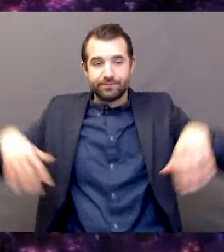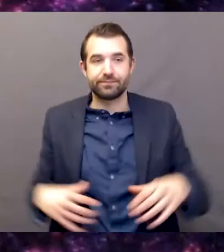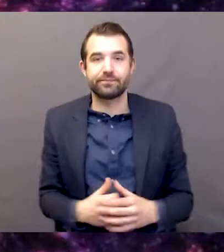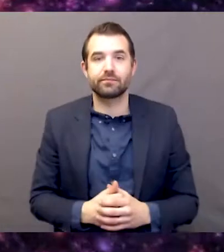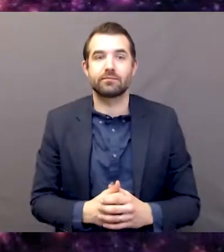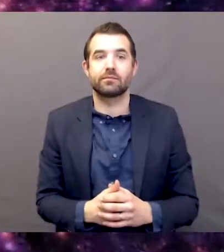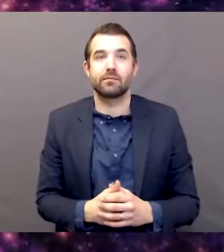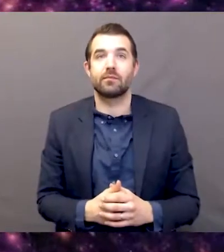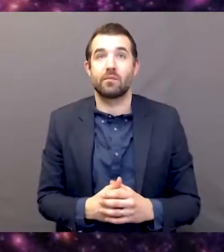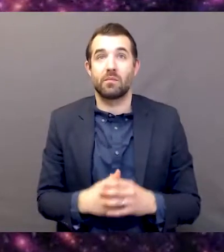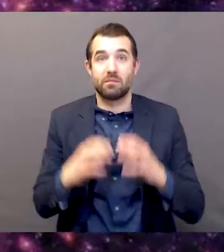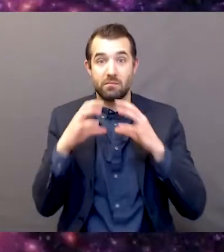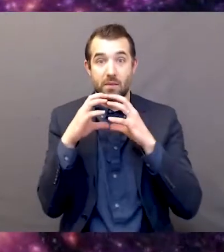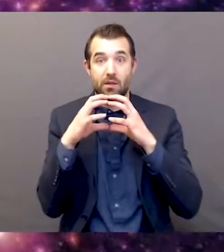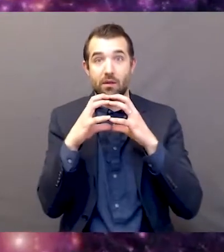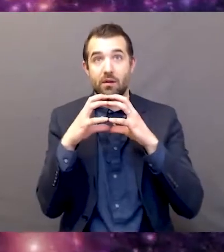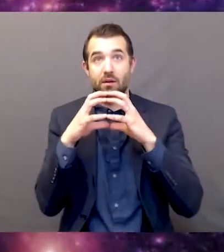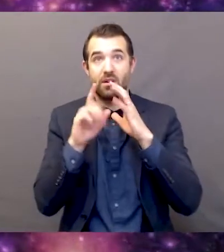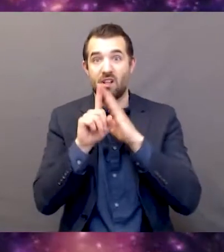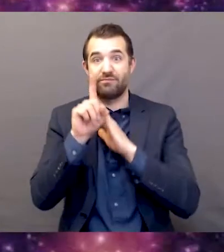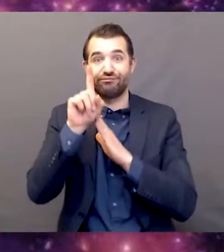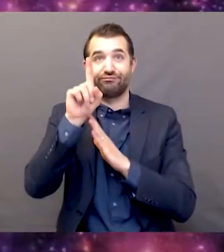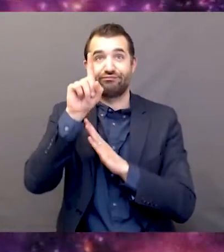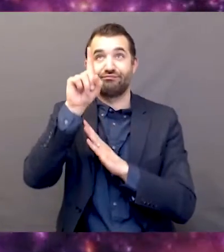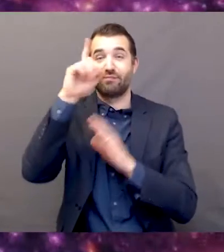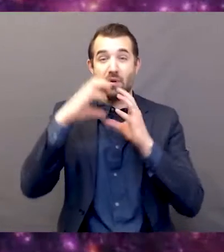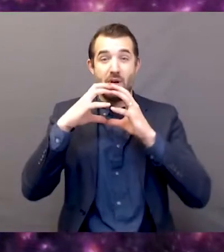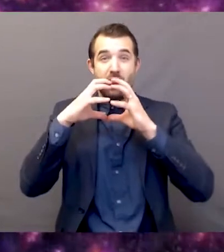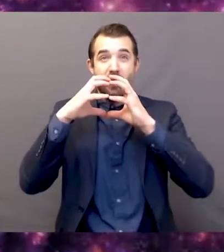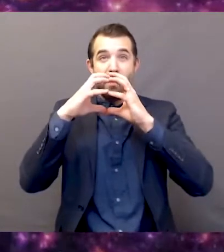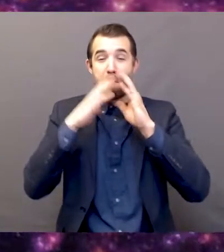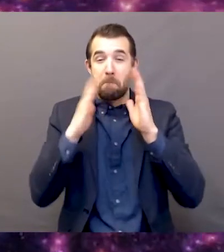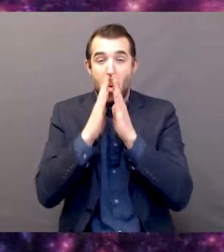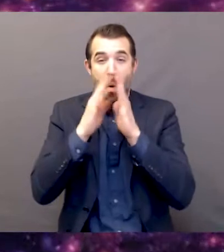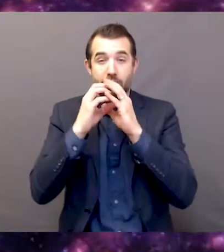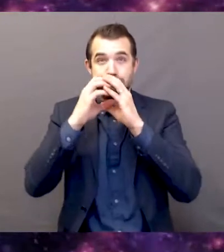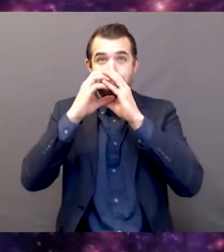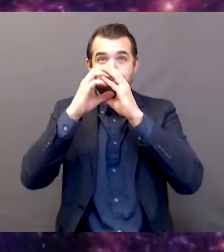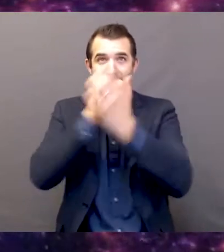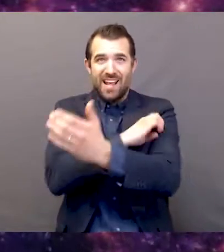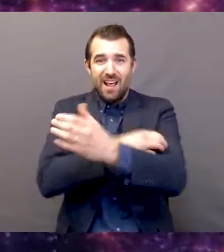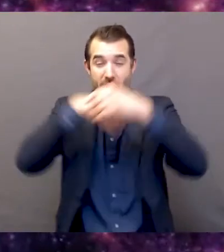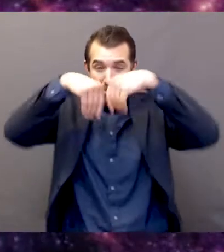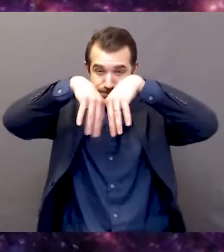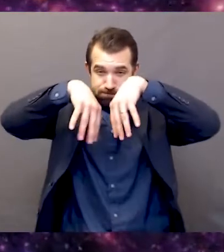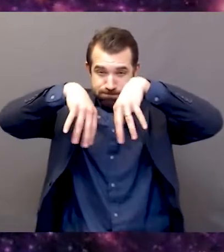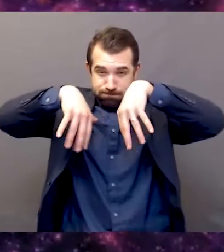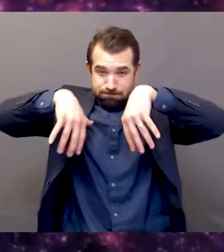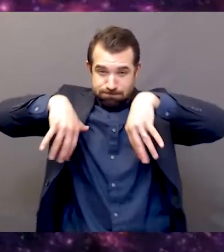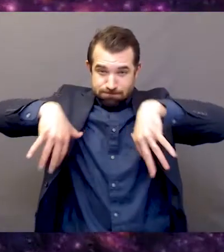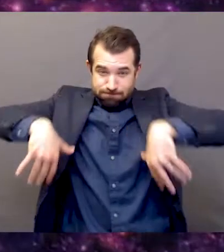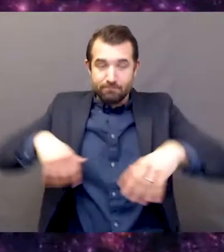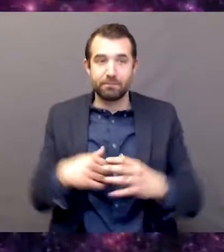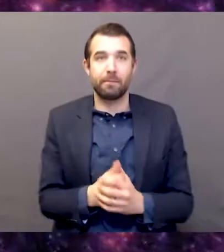throughout the cluster, even though the bubble itself stays within a fairly small volume. The wave energy is spread very widely throughout the cluster